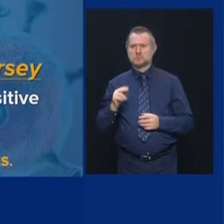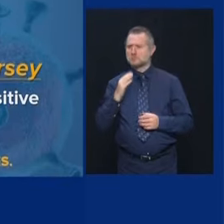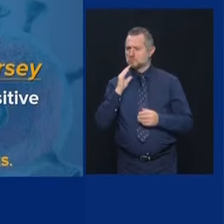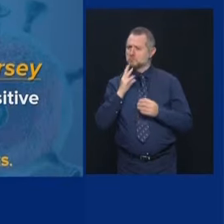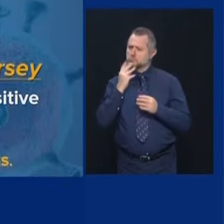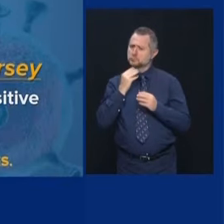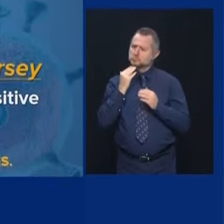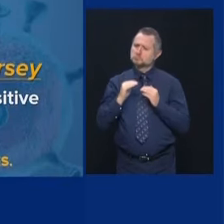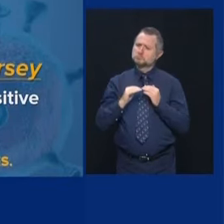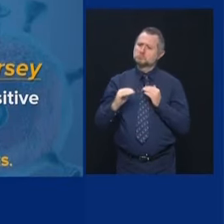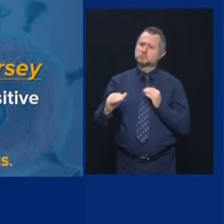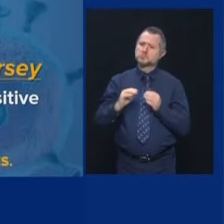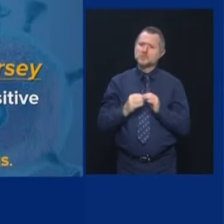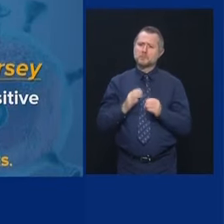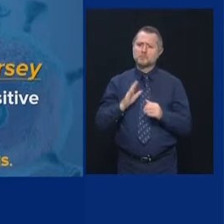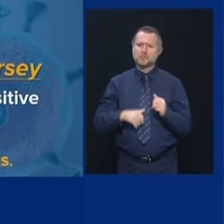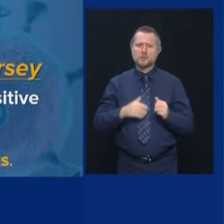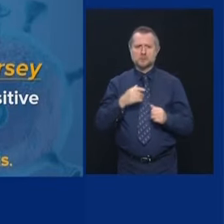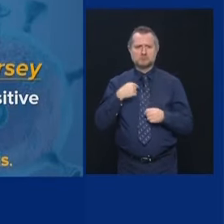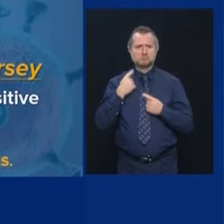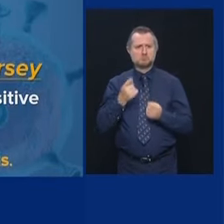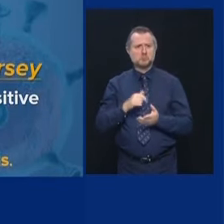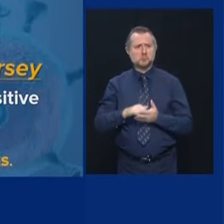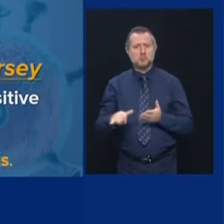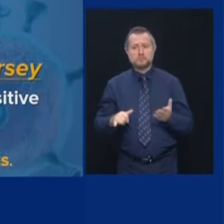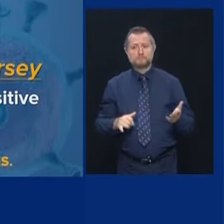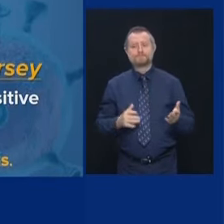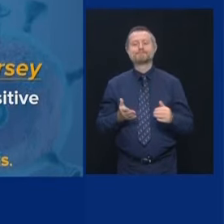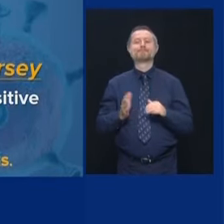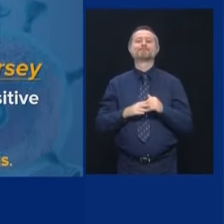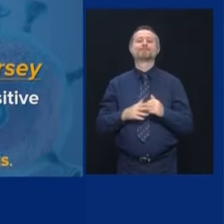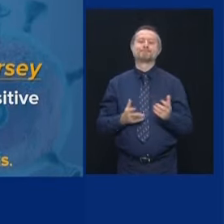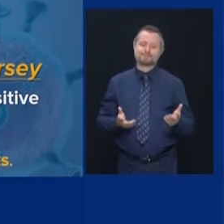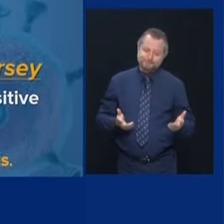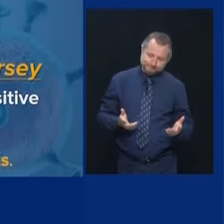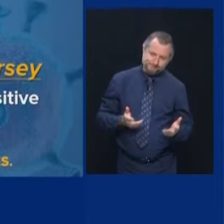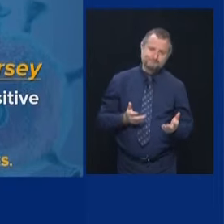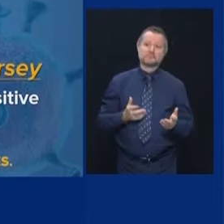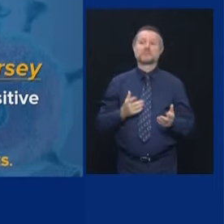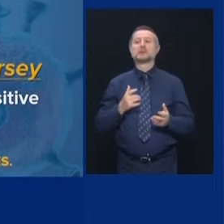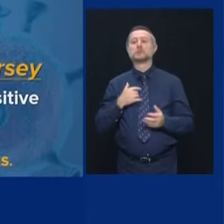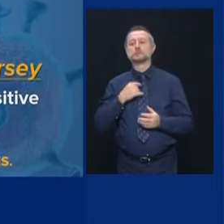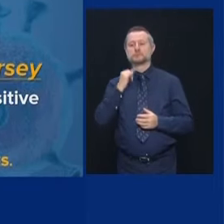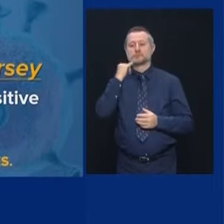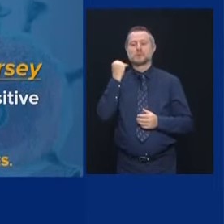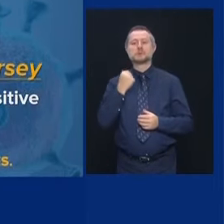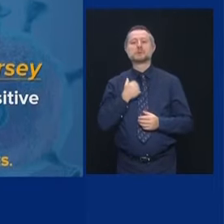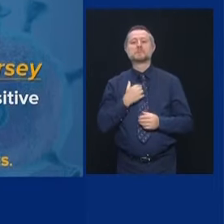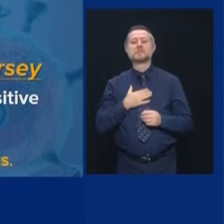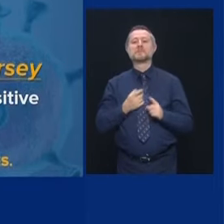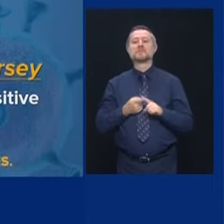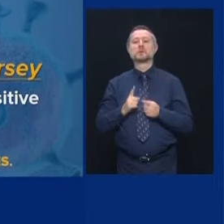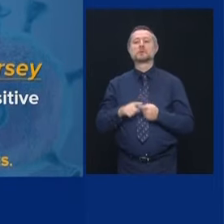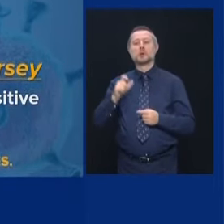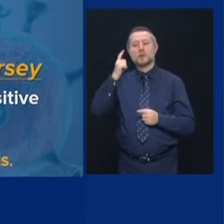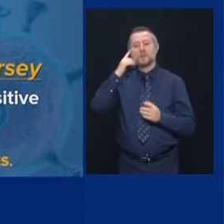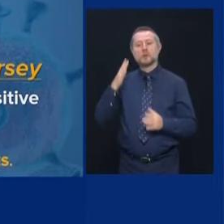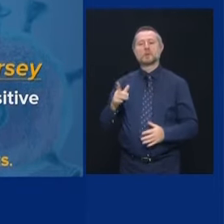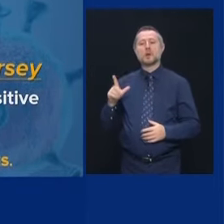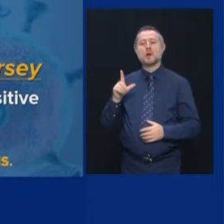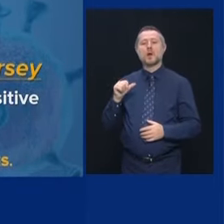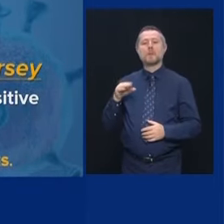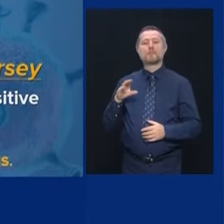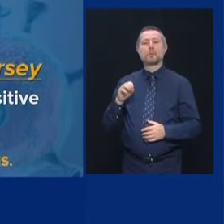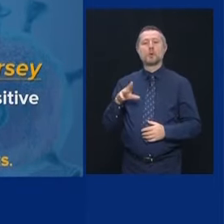situation than New York. I'm envious of my friend Governor Ned Lamont. Pennsylvania is at